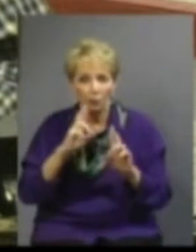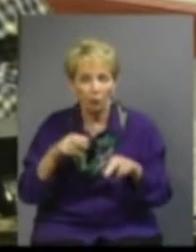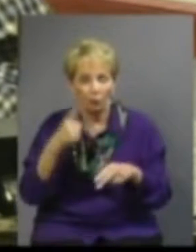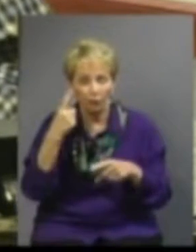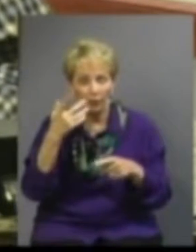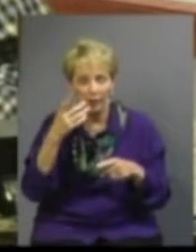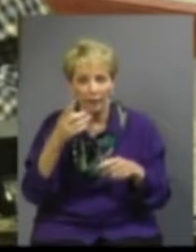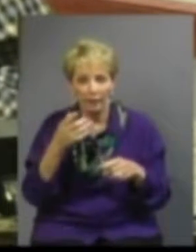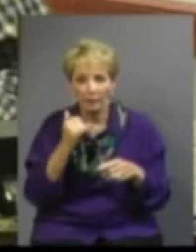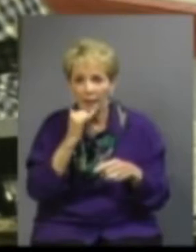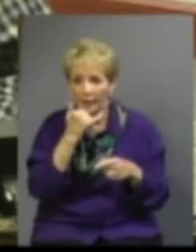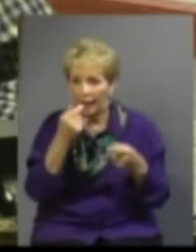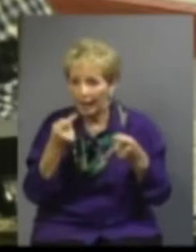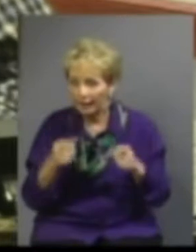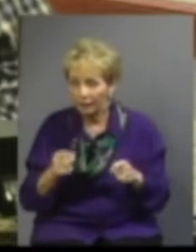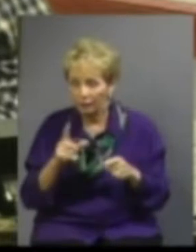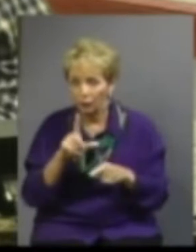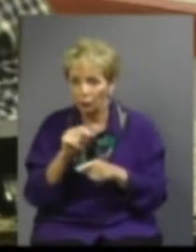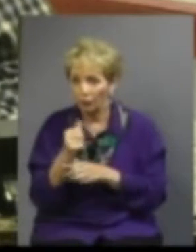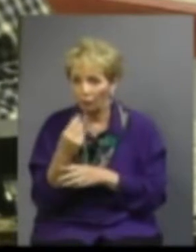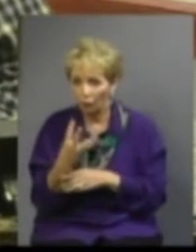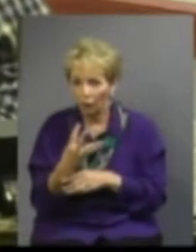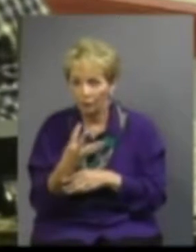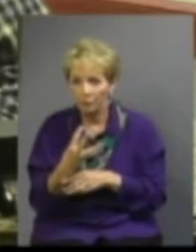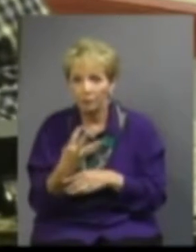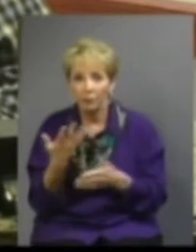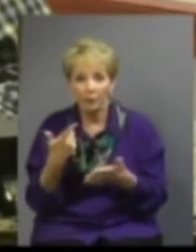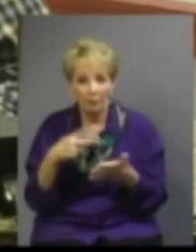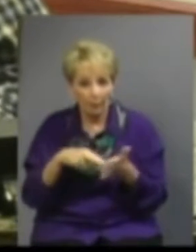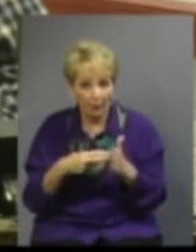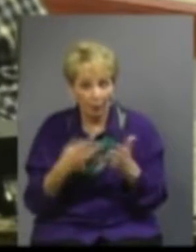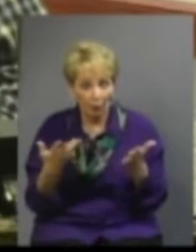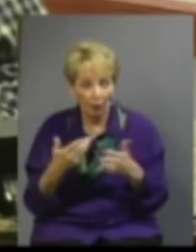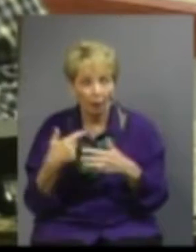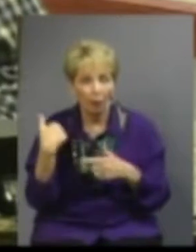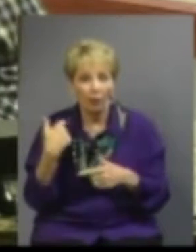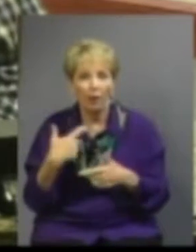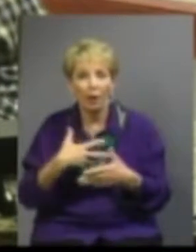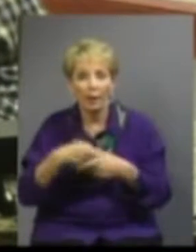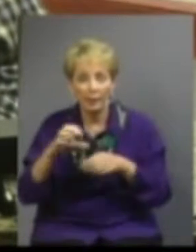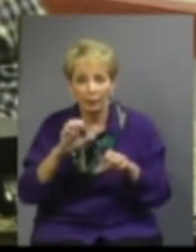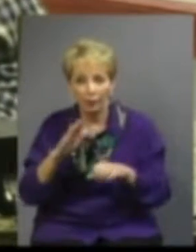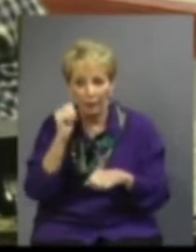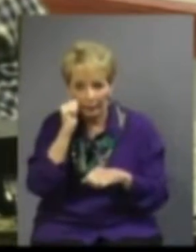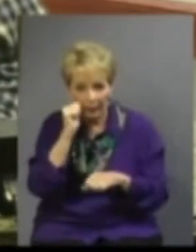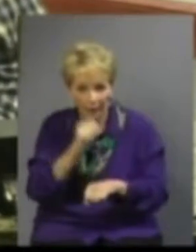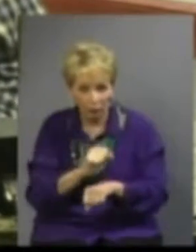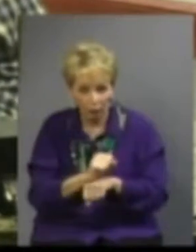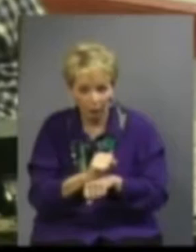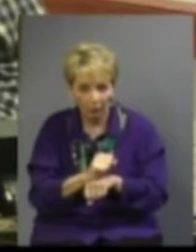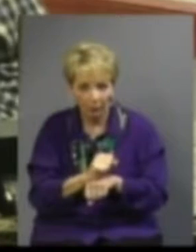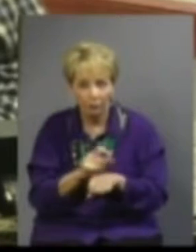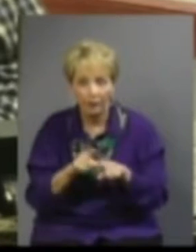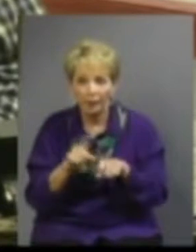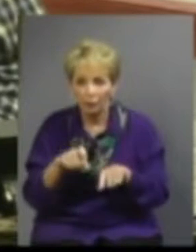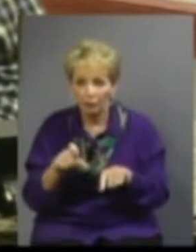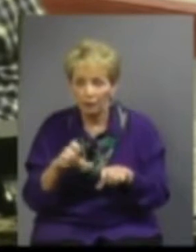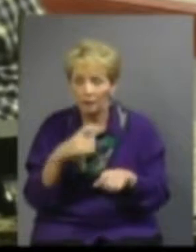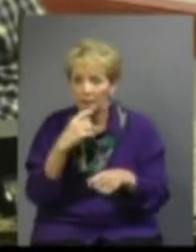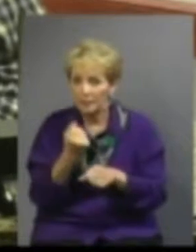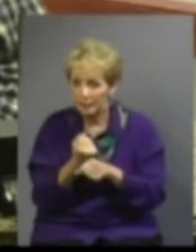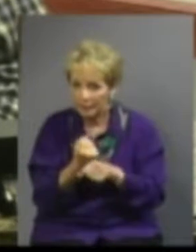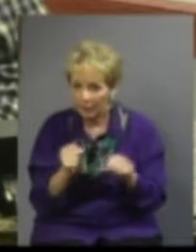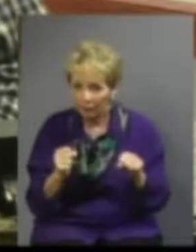the year of 2014. What does that mean? That means they went out there and they done their daily job as they should. They done it